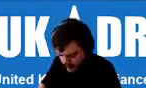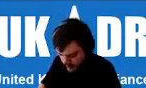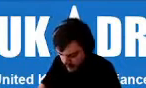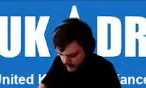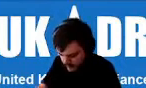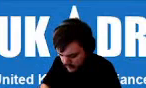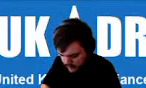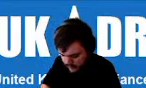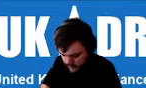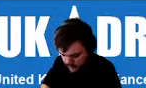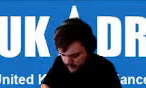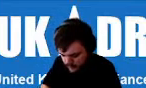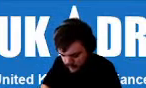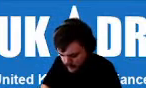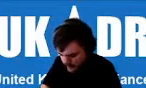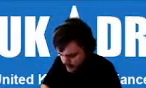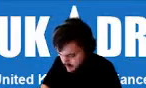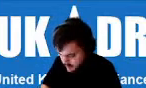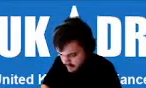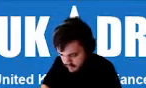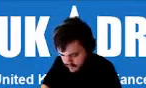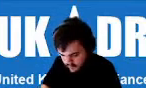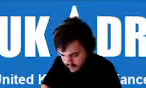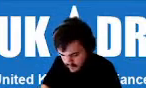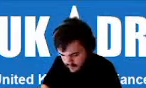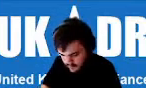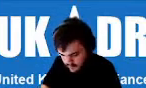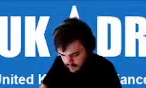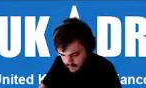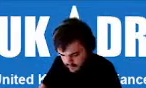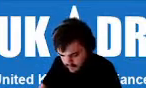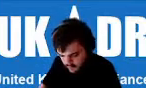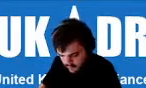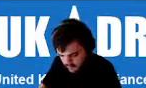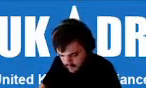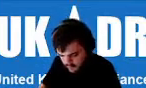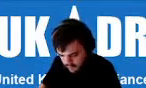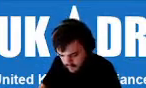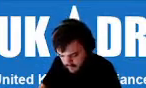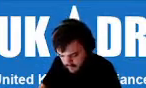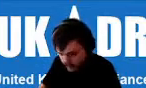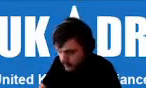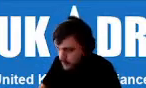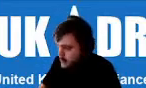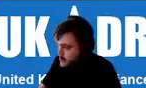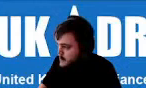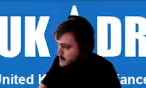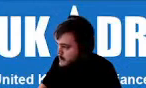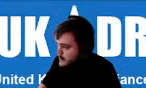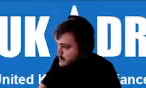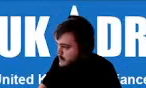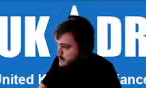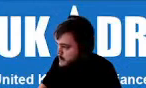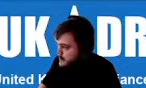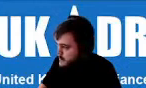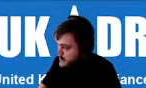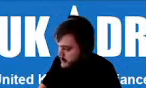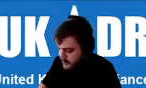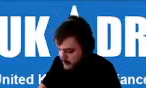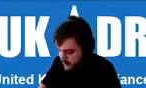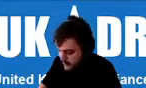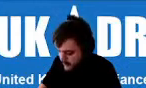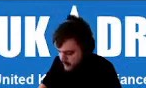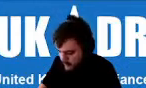done. The groups may be large or small. They're usually large rather than small. How, therefore, do we